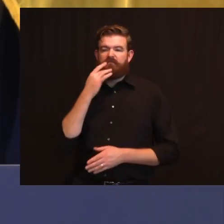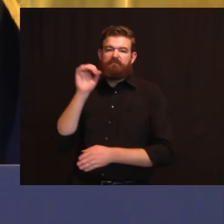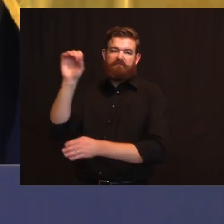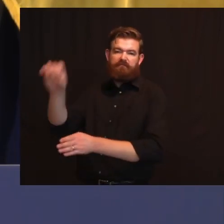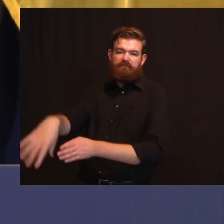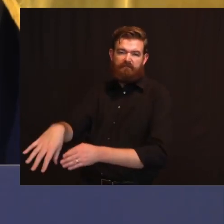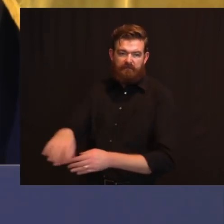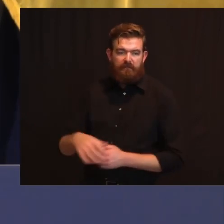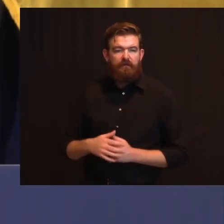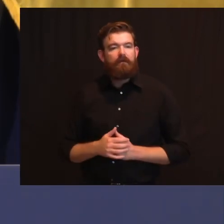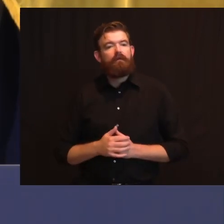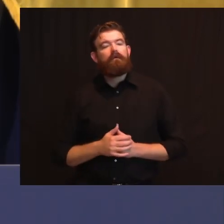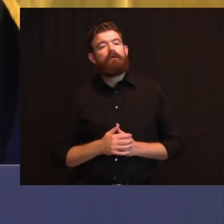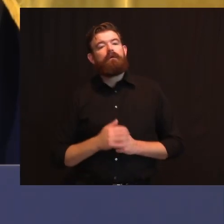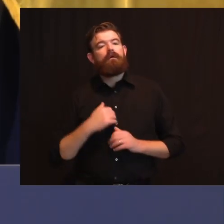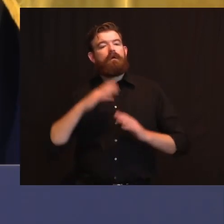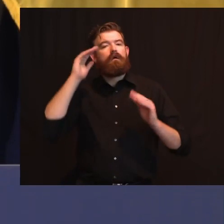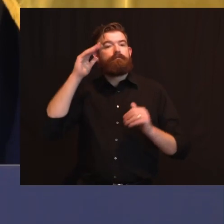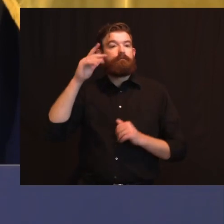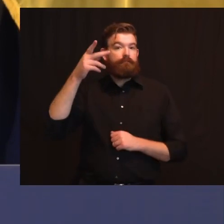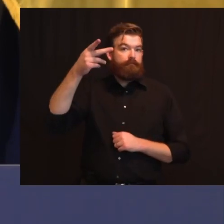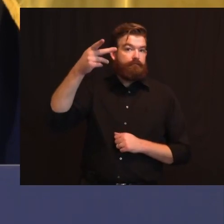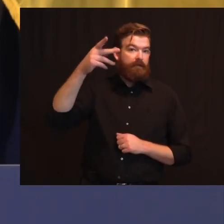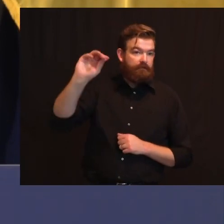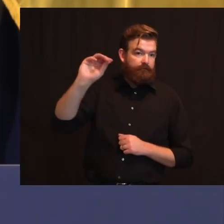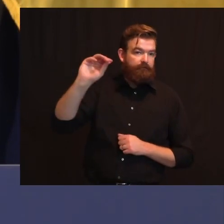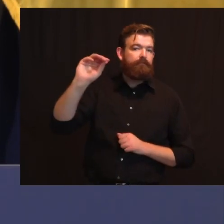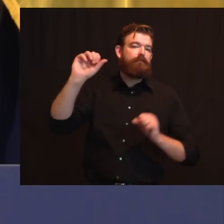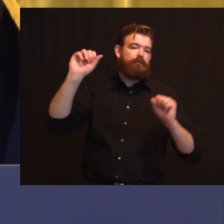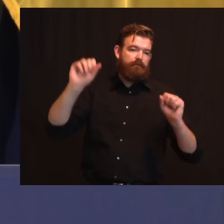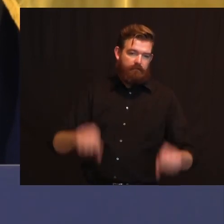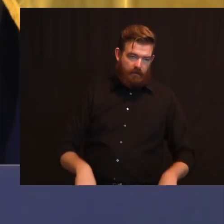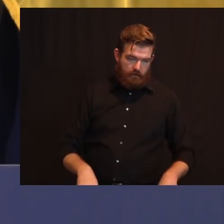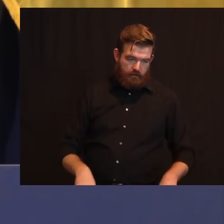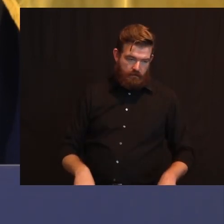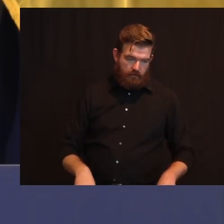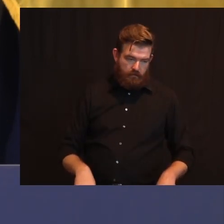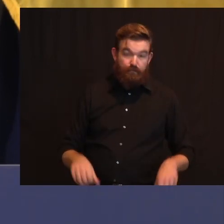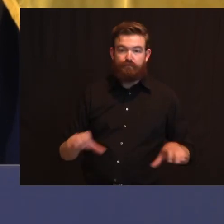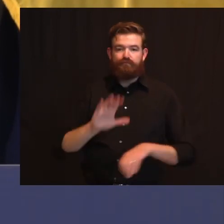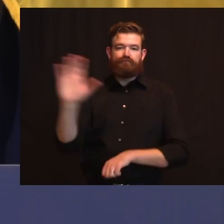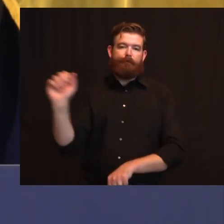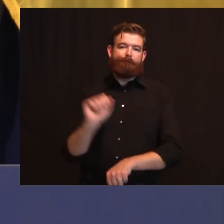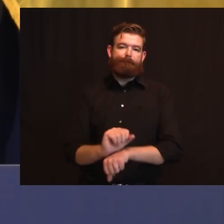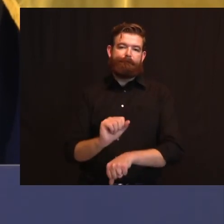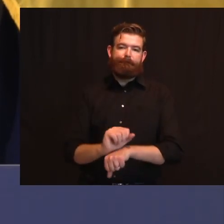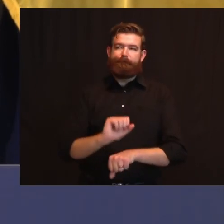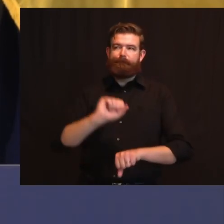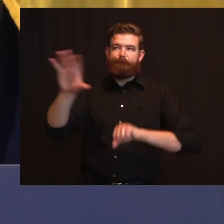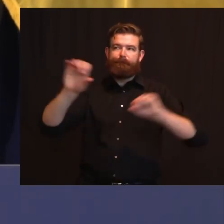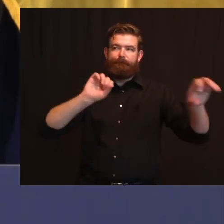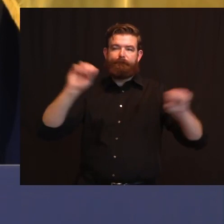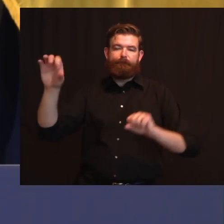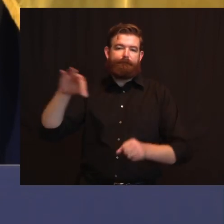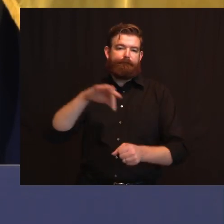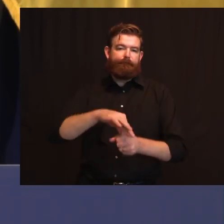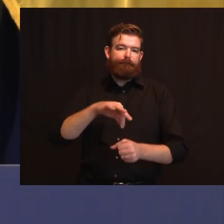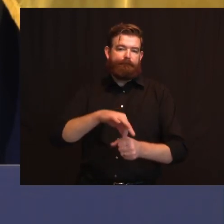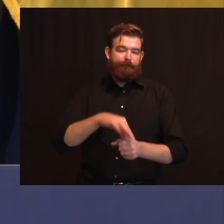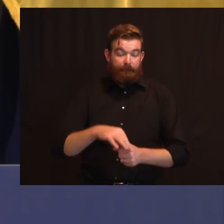job. We'll come back to you if we've got any reaction when we look at the Franklin example, if that's okay. Thank you. Brent,